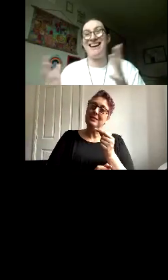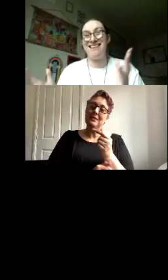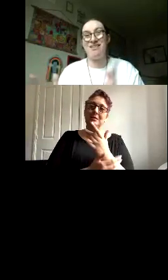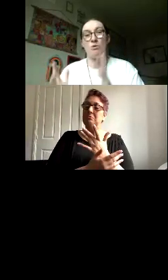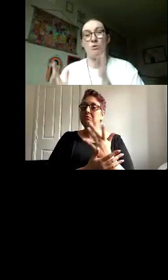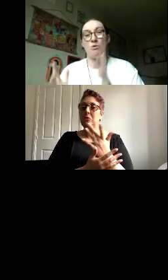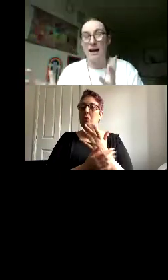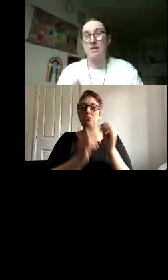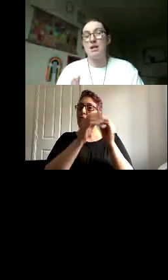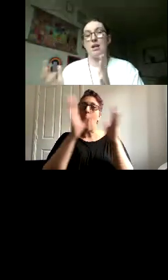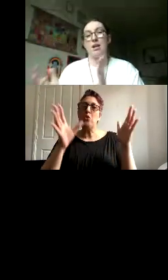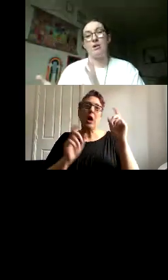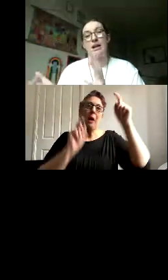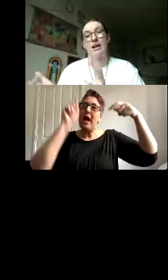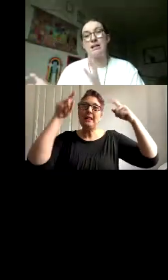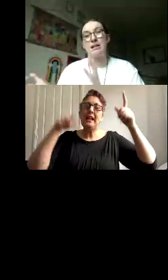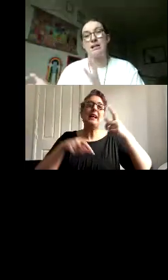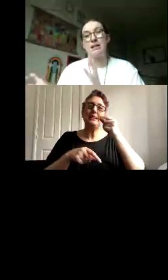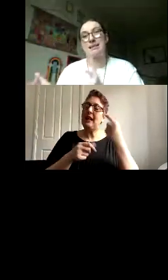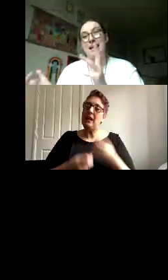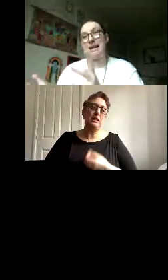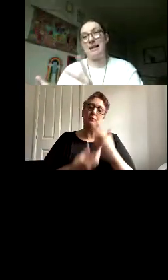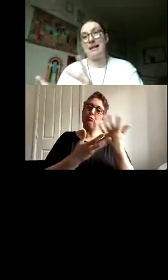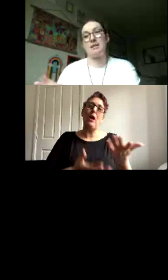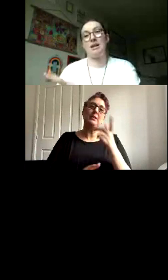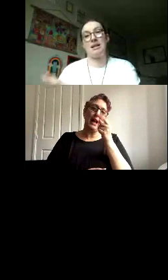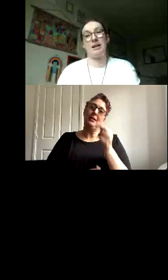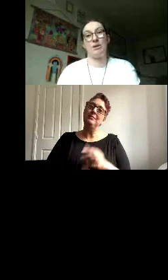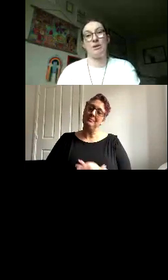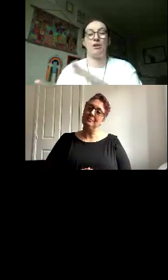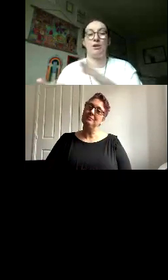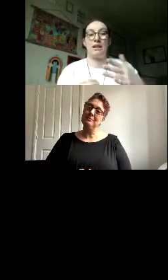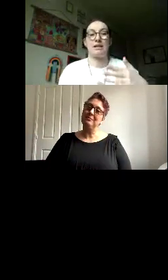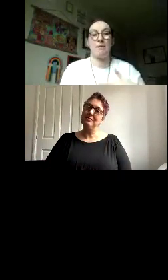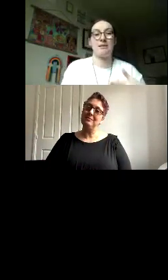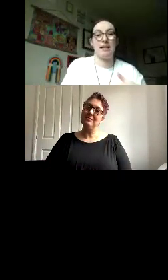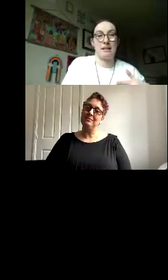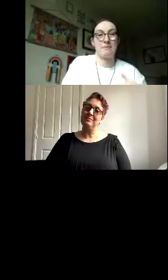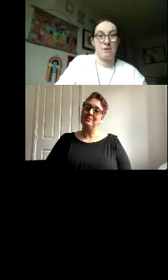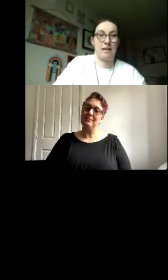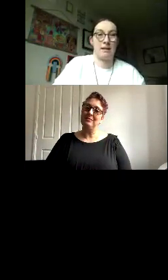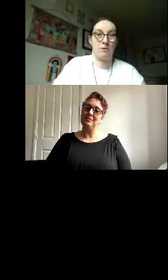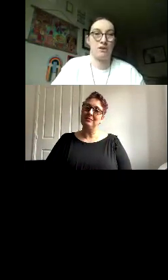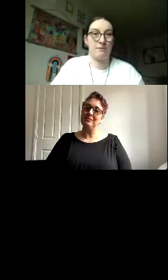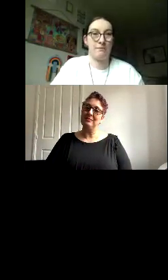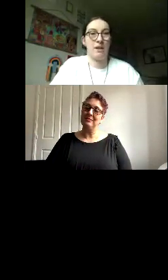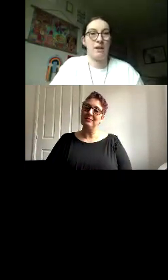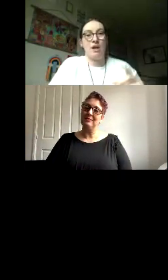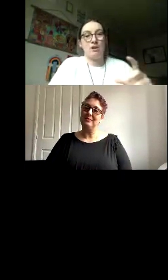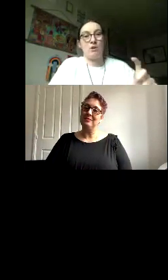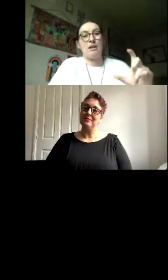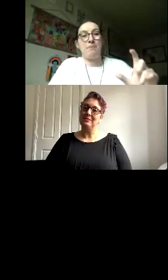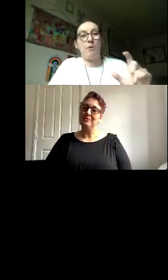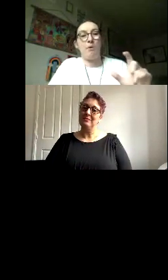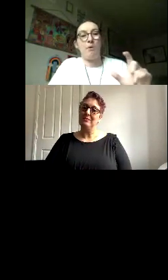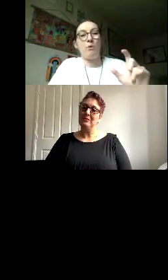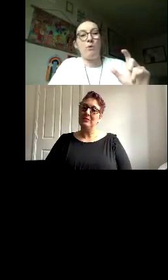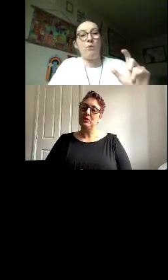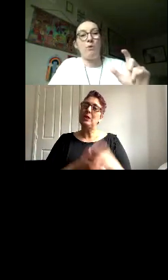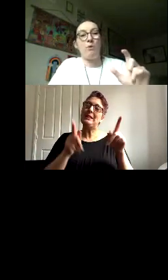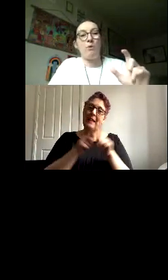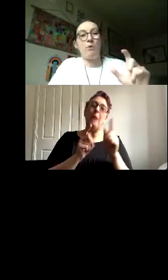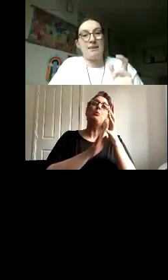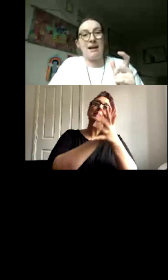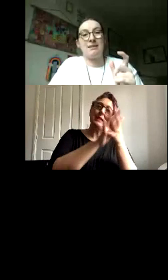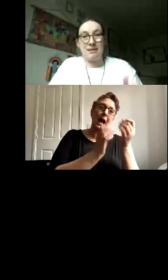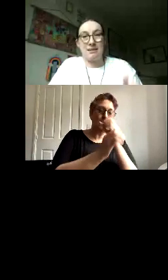or concept that you can express in a sign language, you can express in spoken language. So it's important to